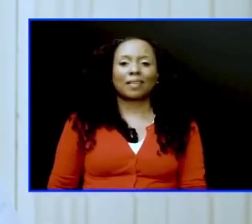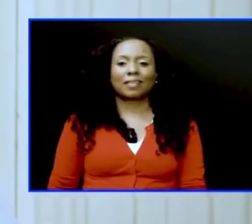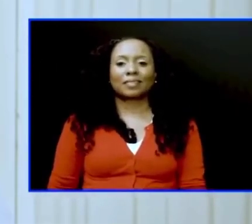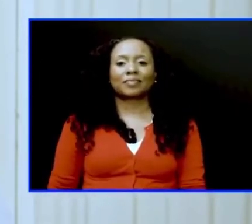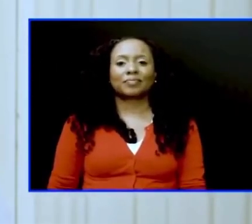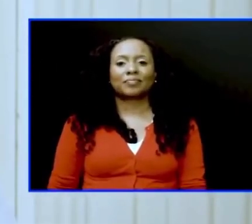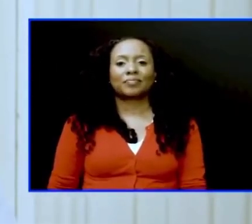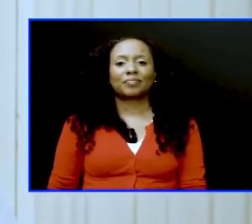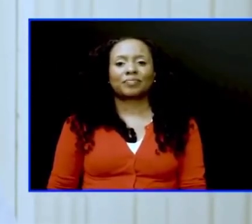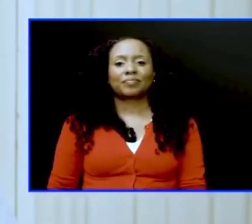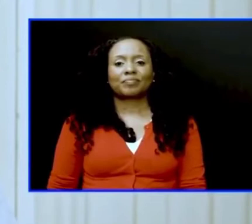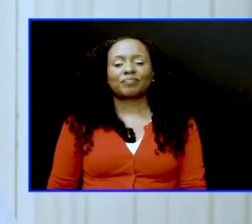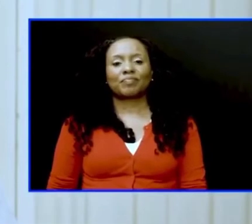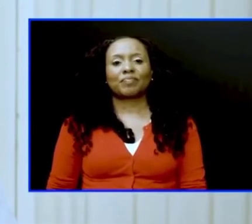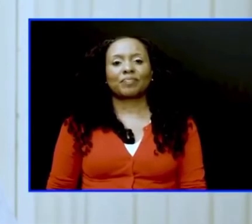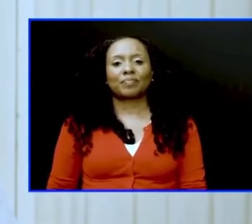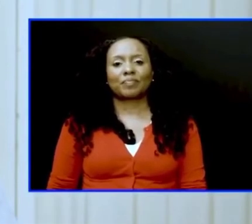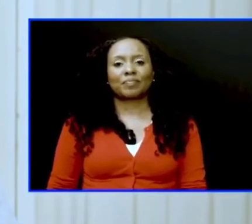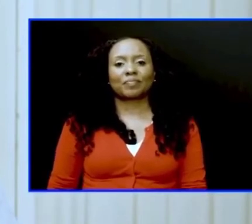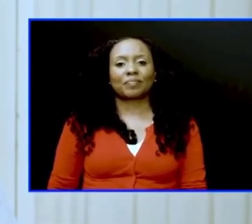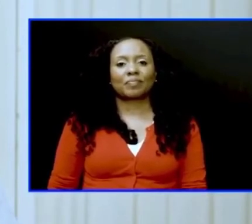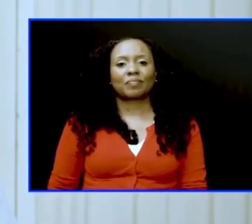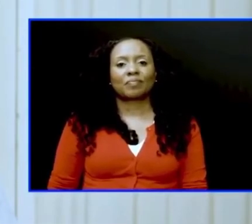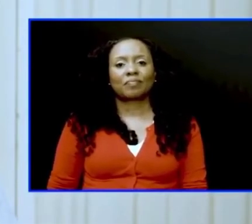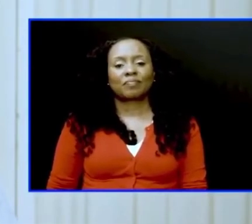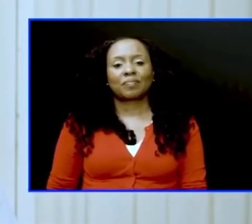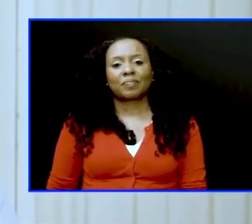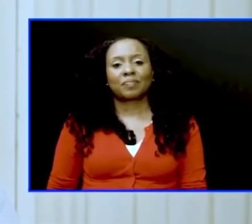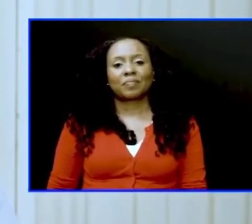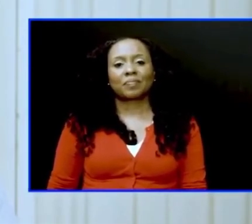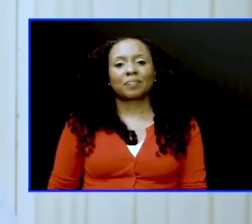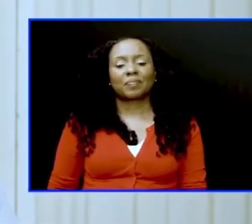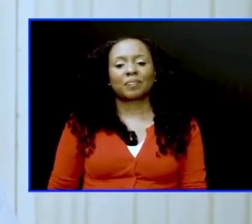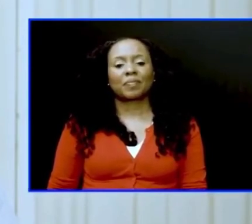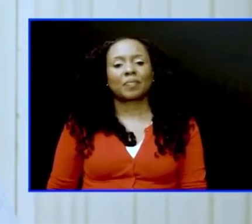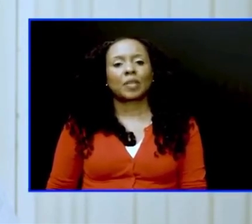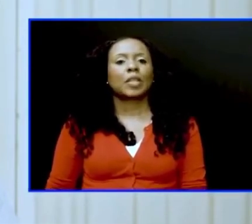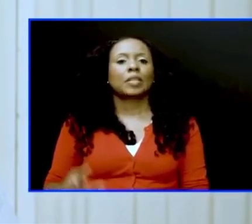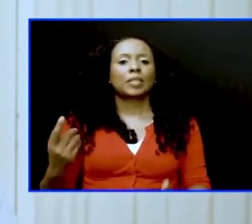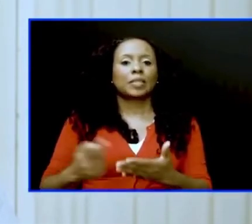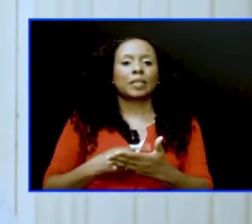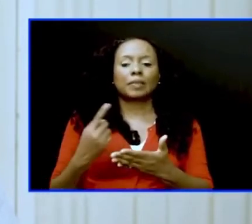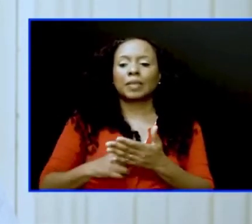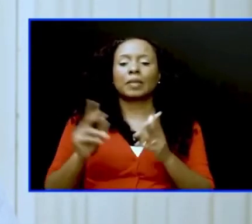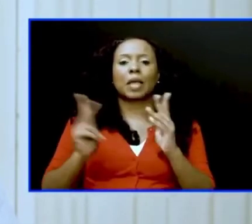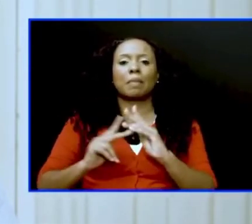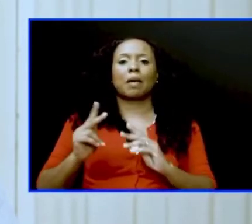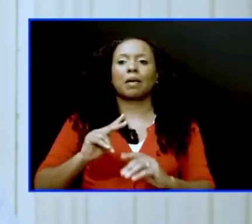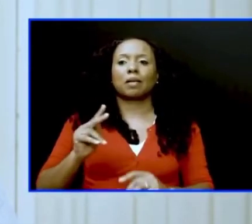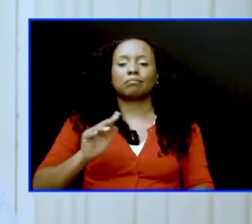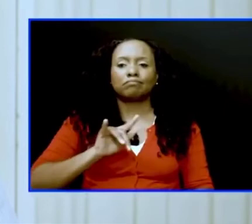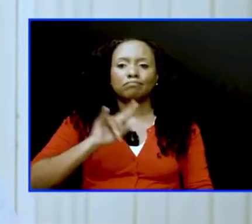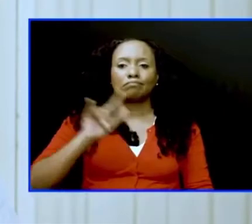been normally would have come in the early part of the year, like Trinidad Carnival and